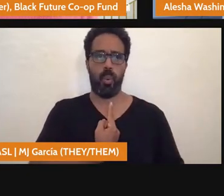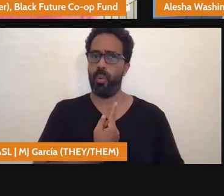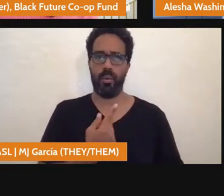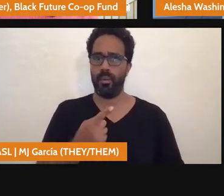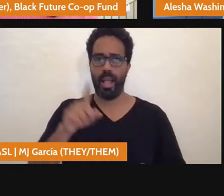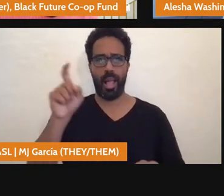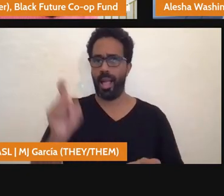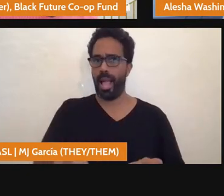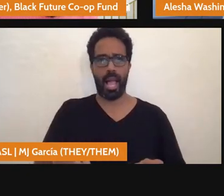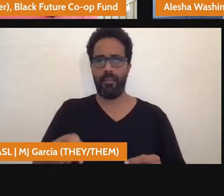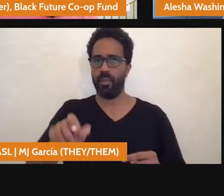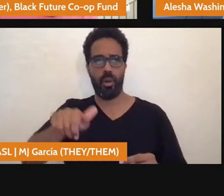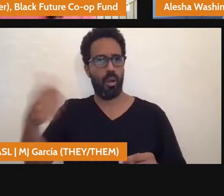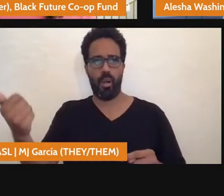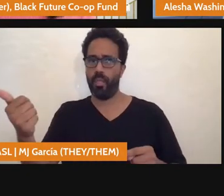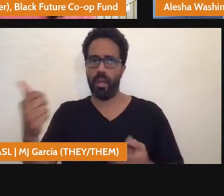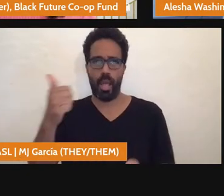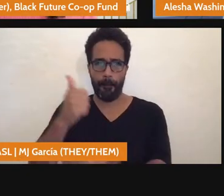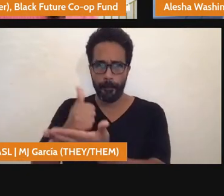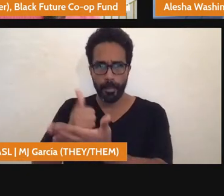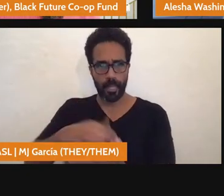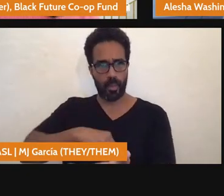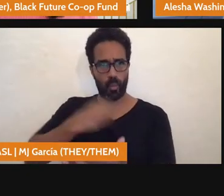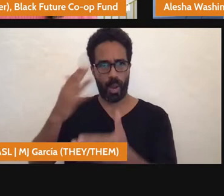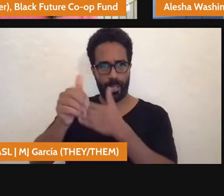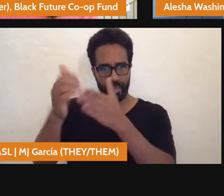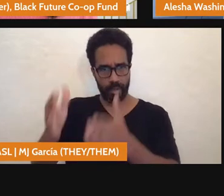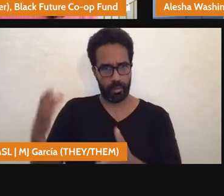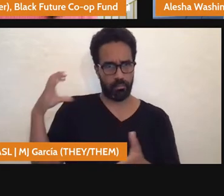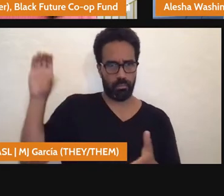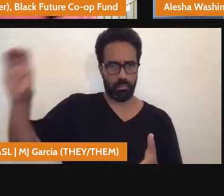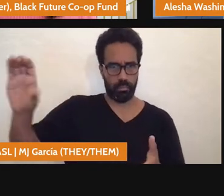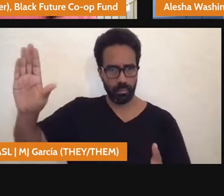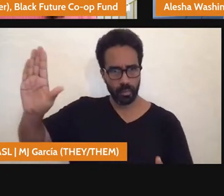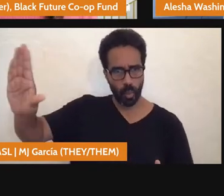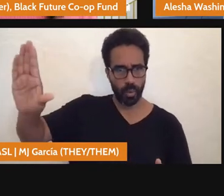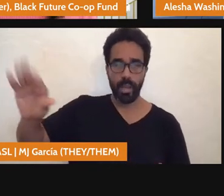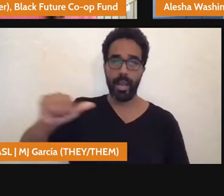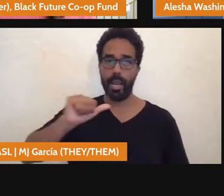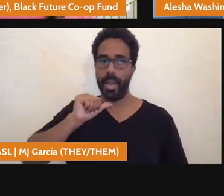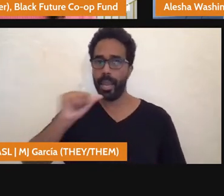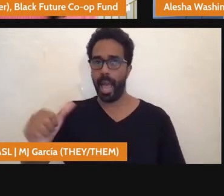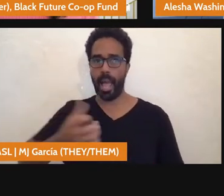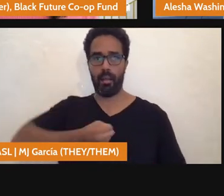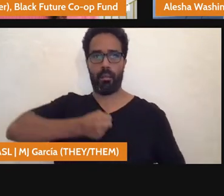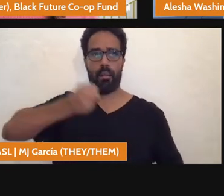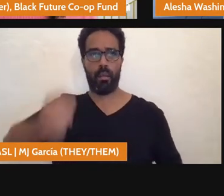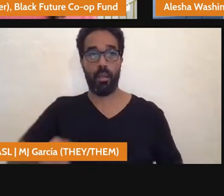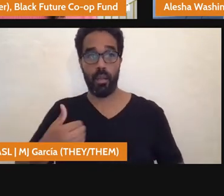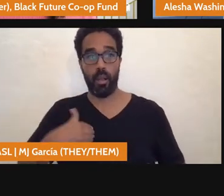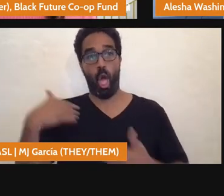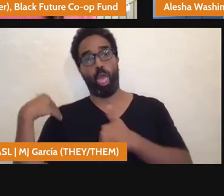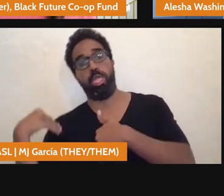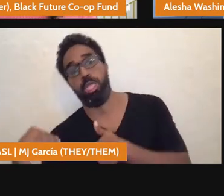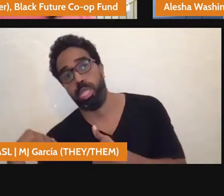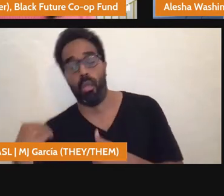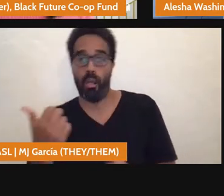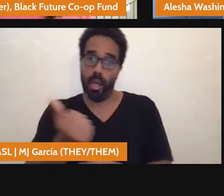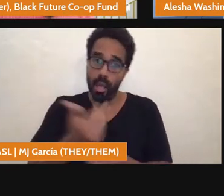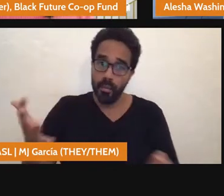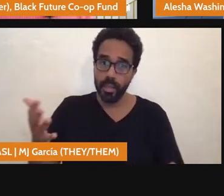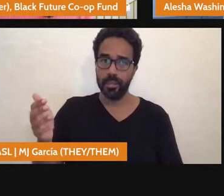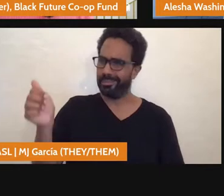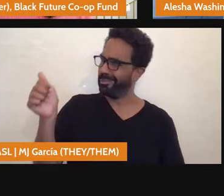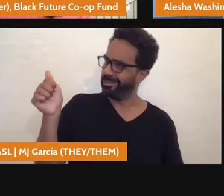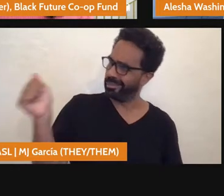white-led organizations have to really lean into that and not bring on a person of color or a Black person to lead that work, but to do their own work